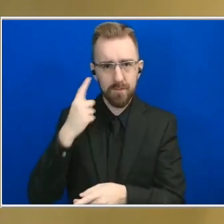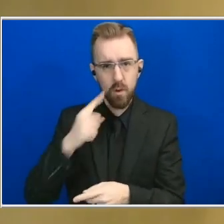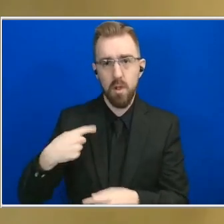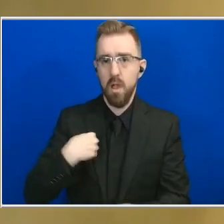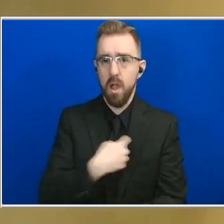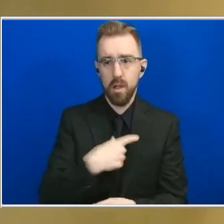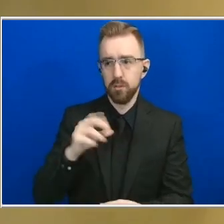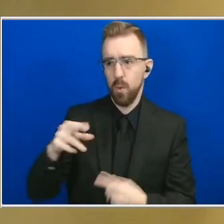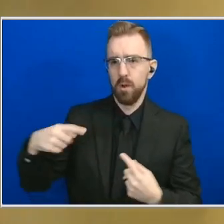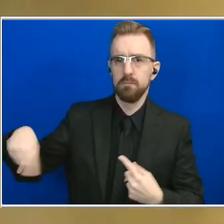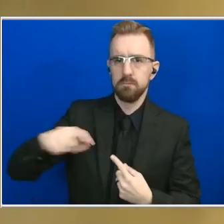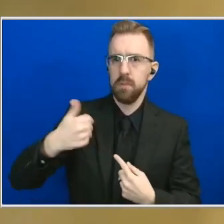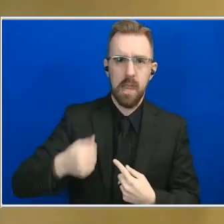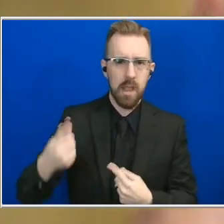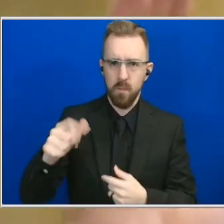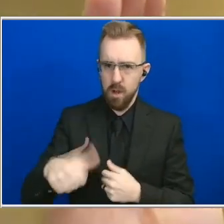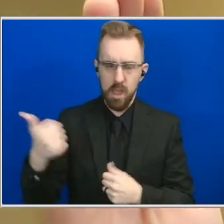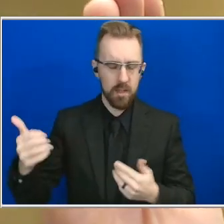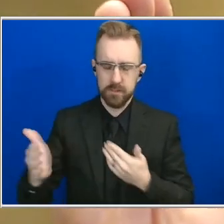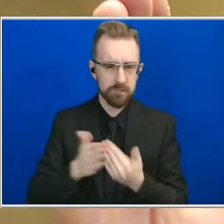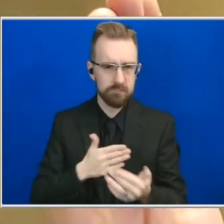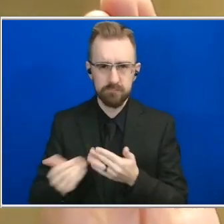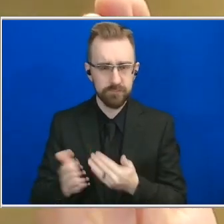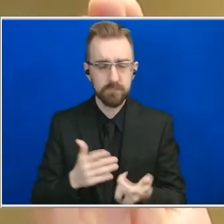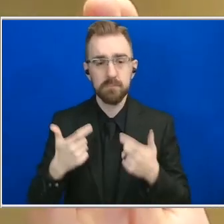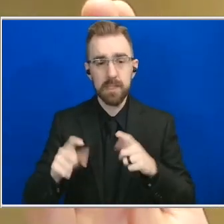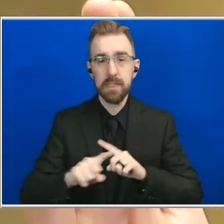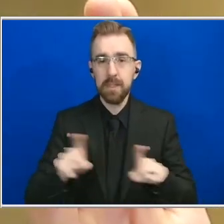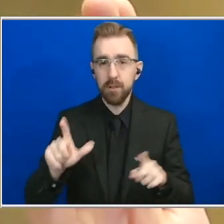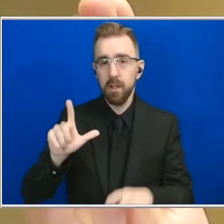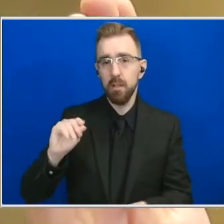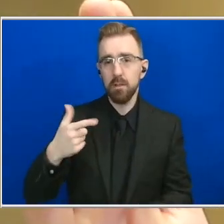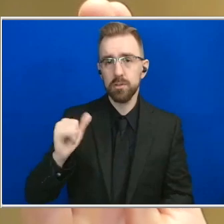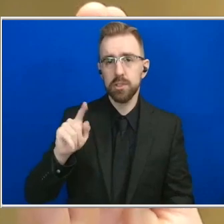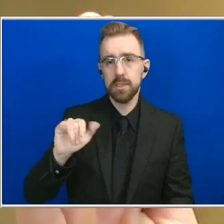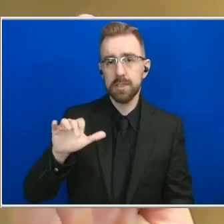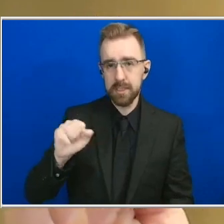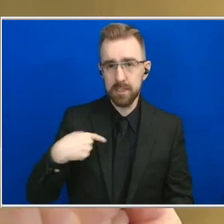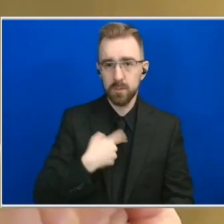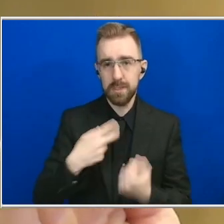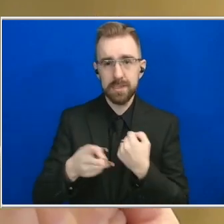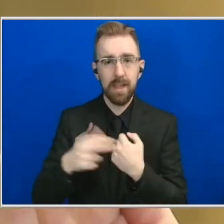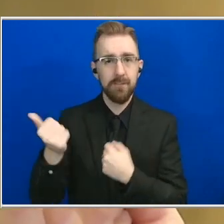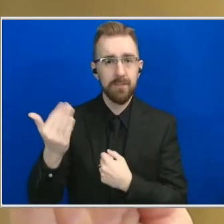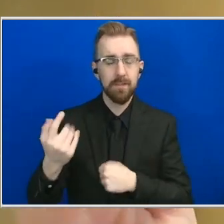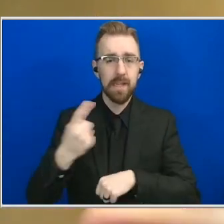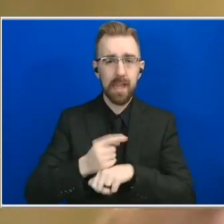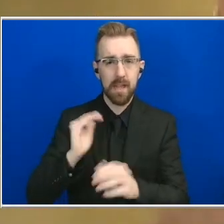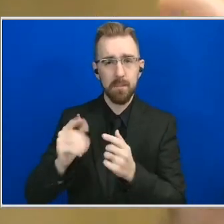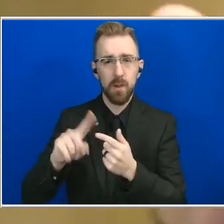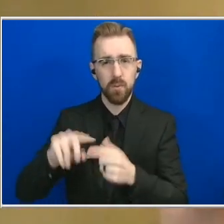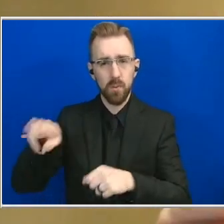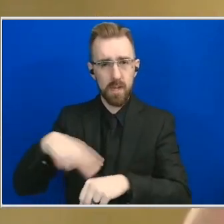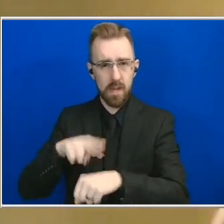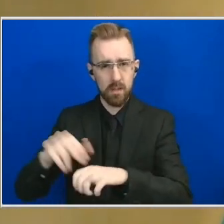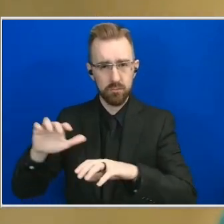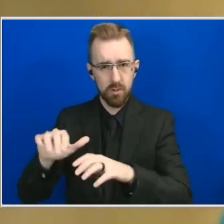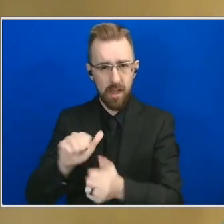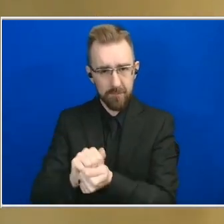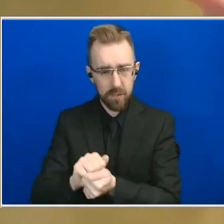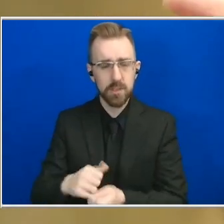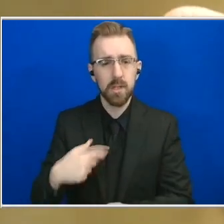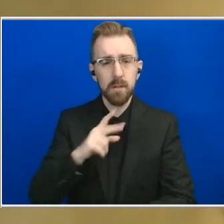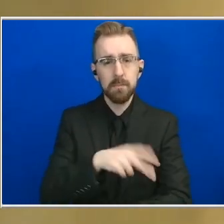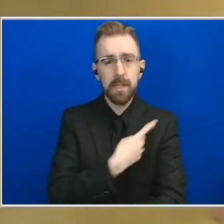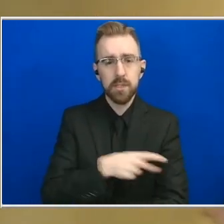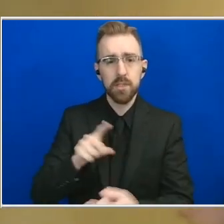else in the U.S. So the big difference here is in the logistics. So we're saving 15 days compared to the national average. We're getting patients into pheresis